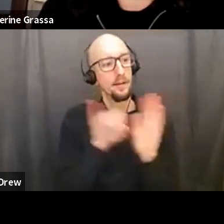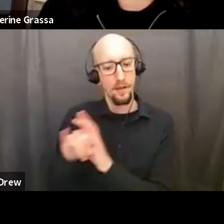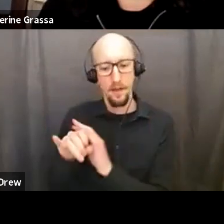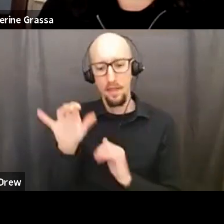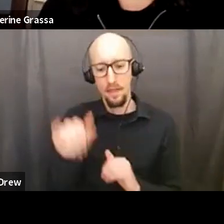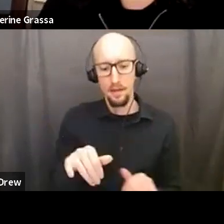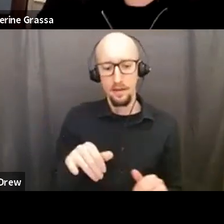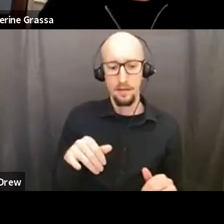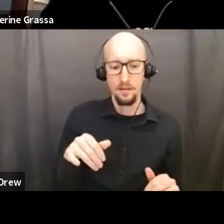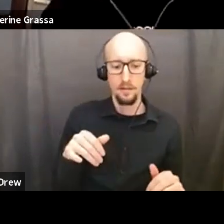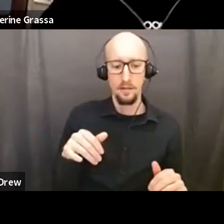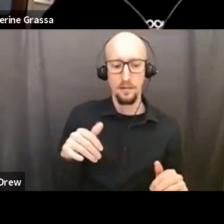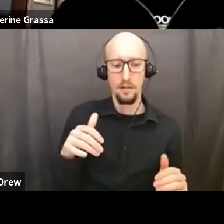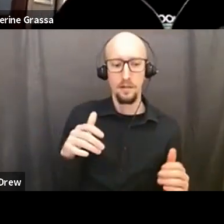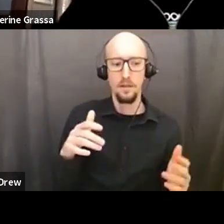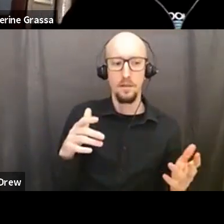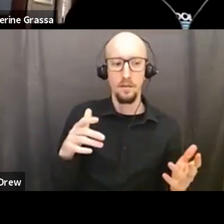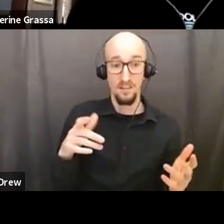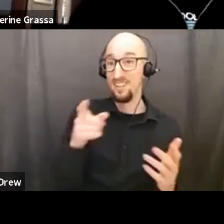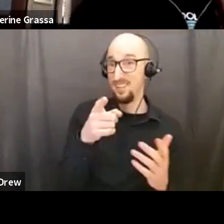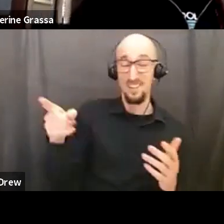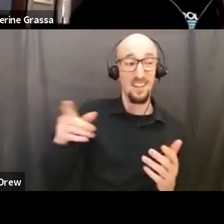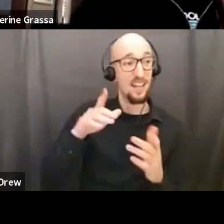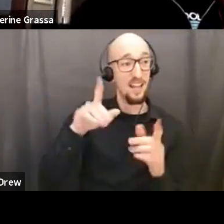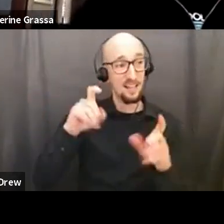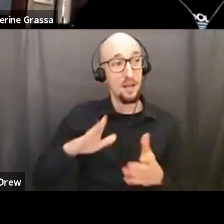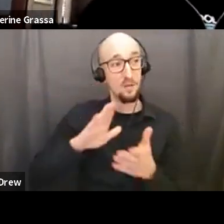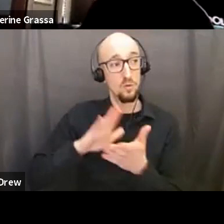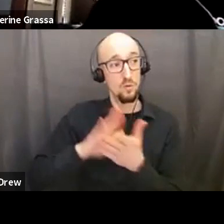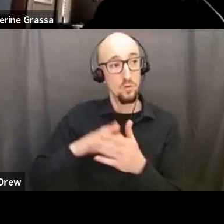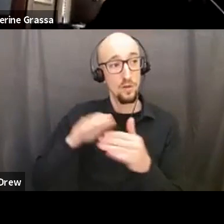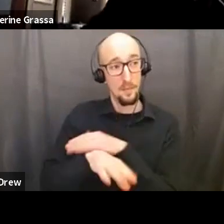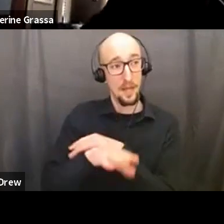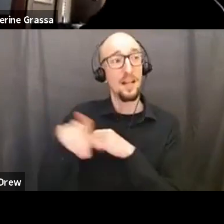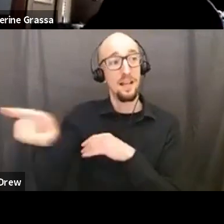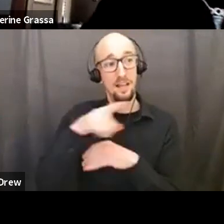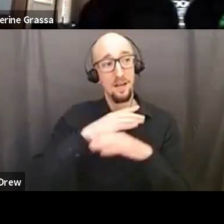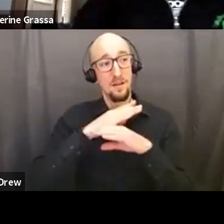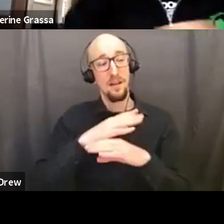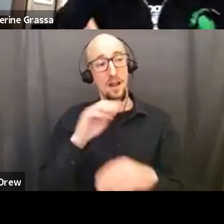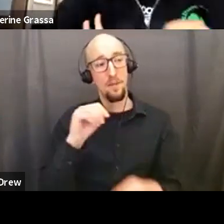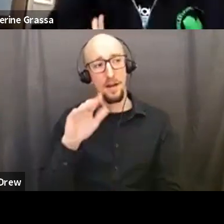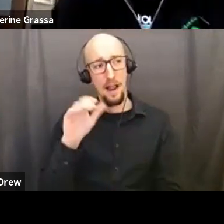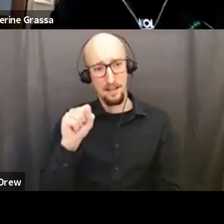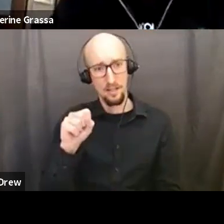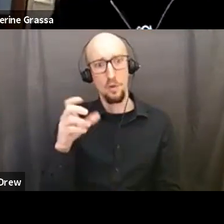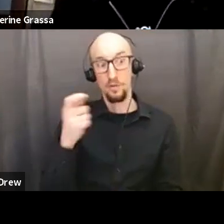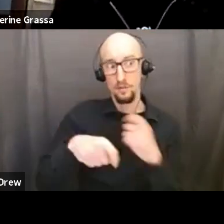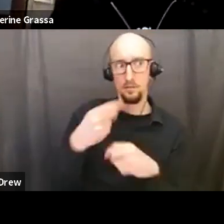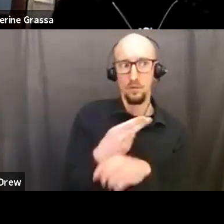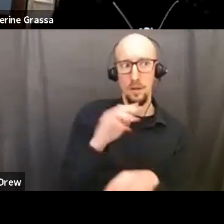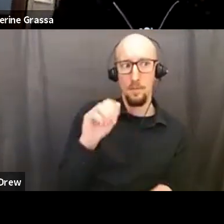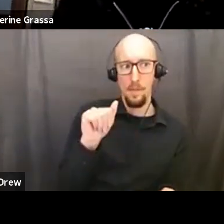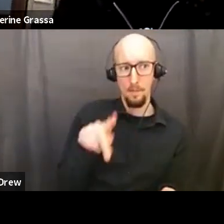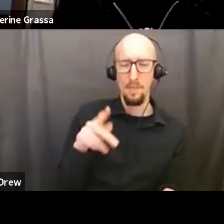NWEA to provide MAP tests for exam school admission. MAP test is similar to MCAS in many ways. So I suggest that